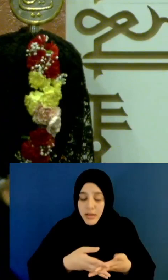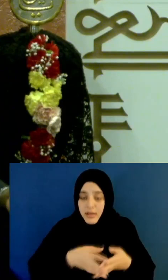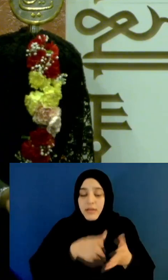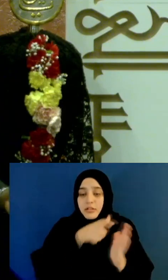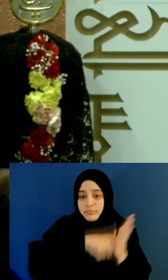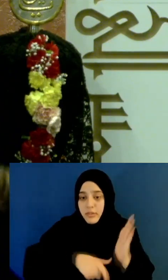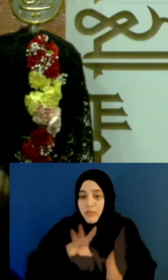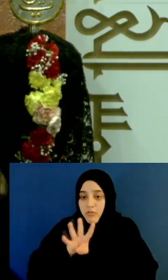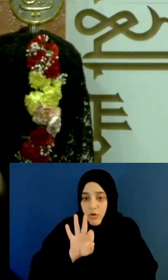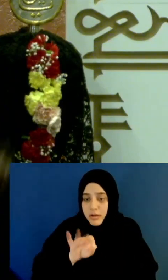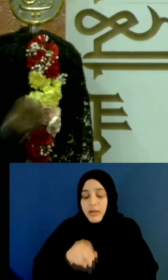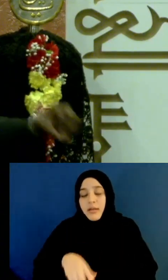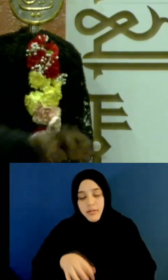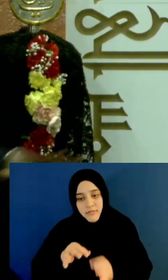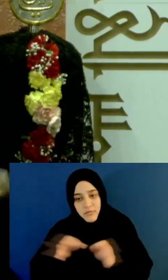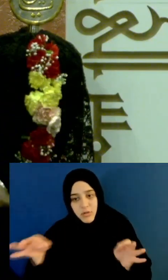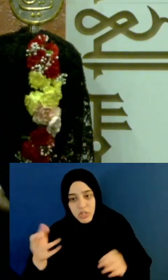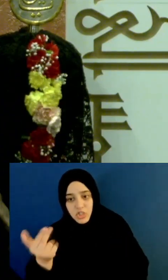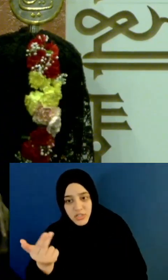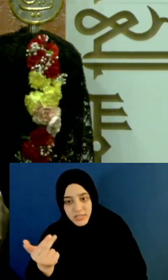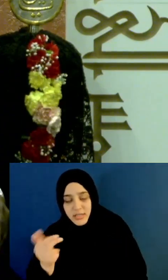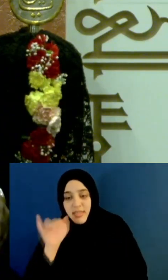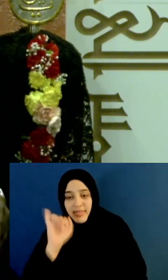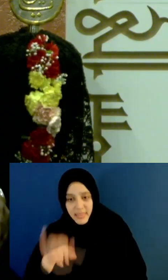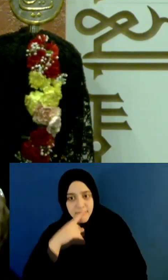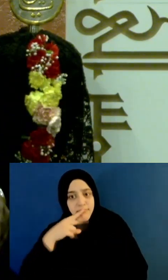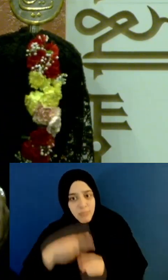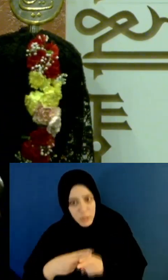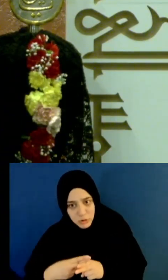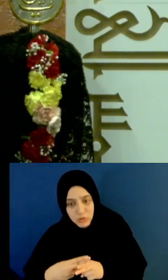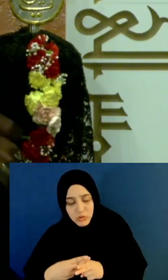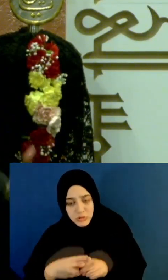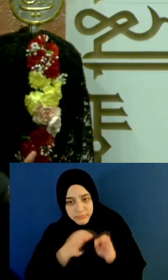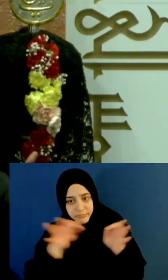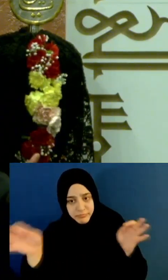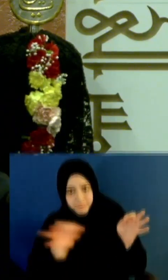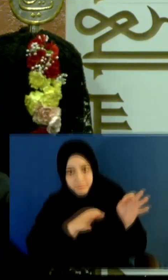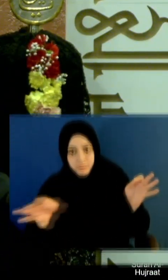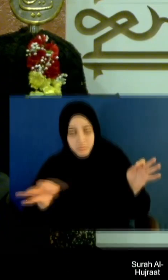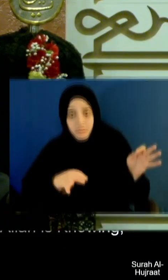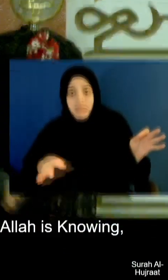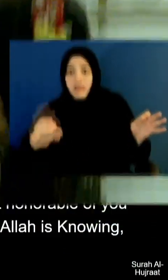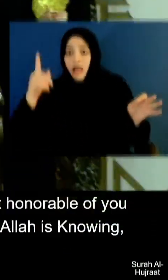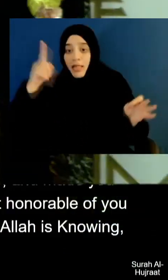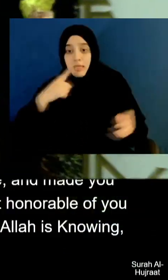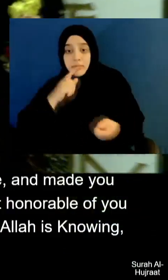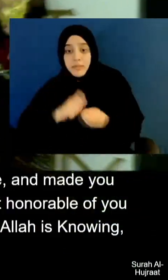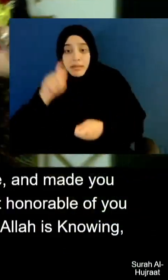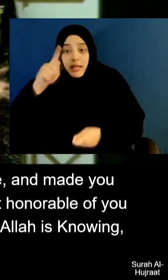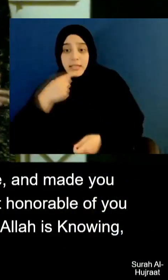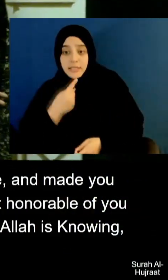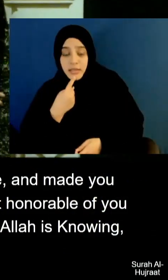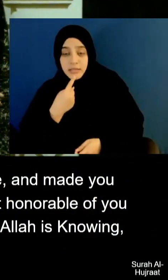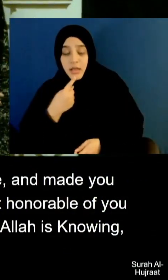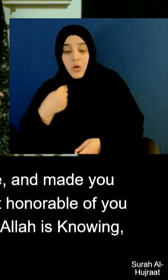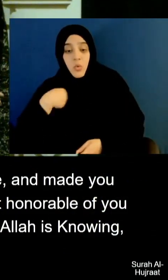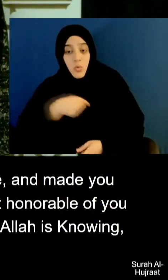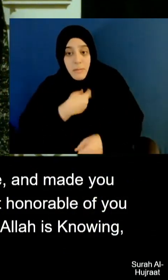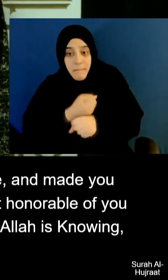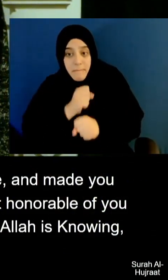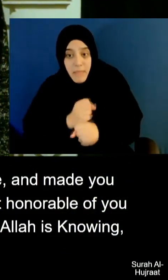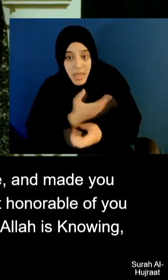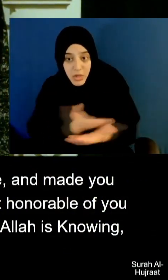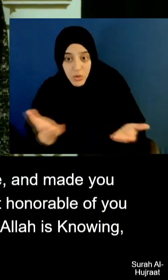Ya ayyuhan nas inna khalaqnakum min dhakarin wa untha. We created you of males and females.